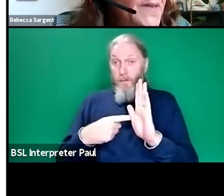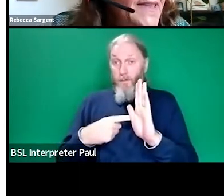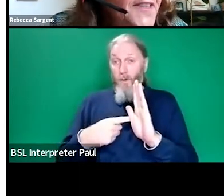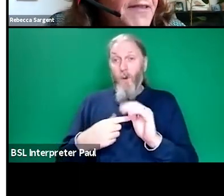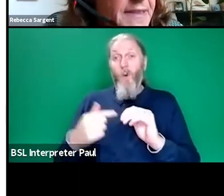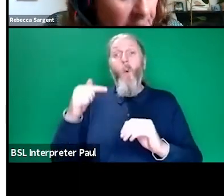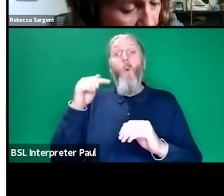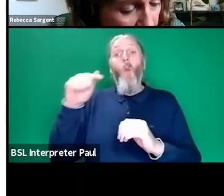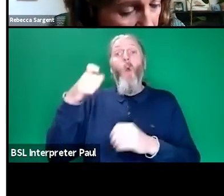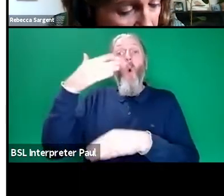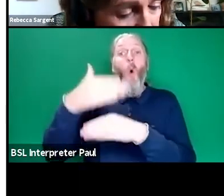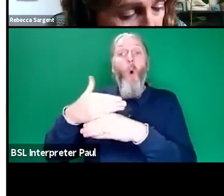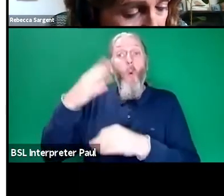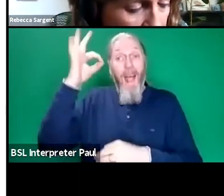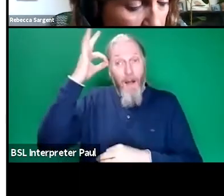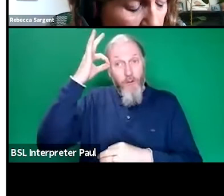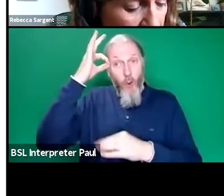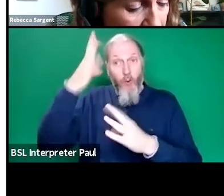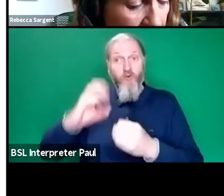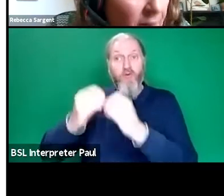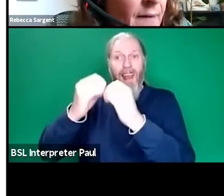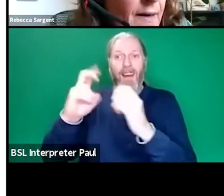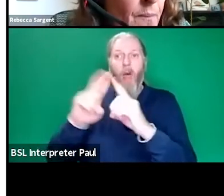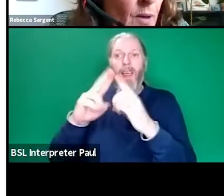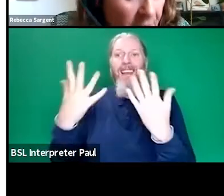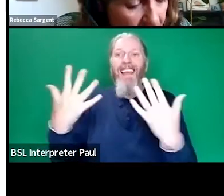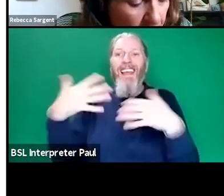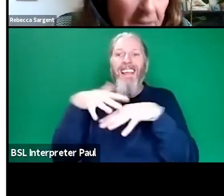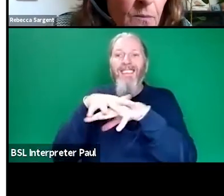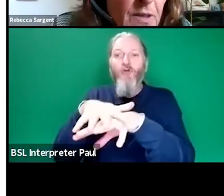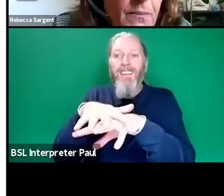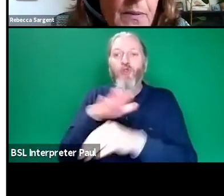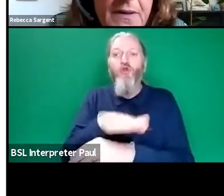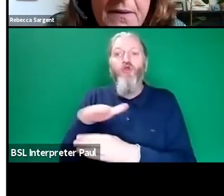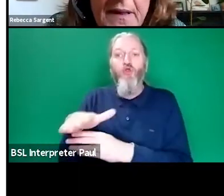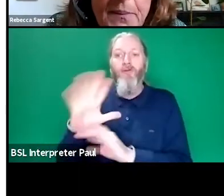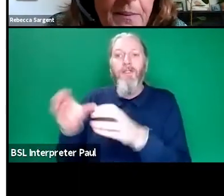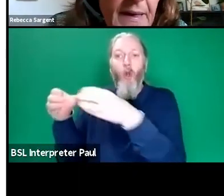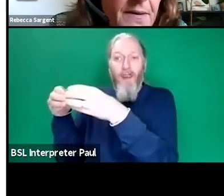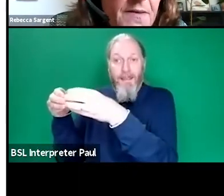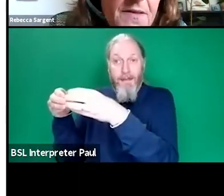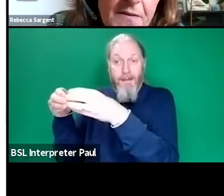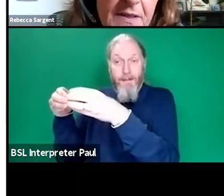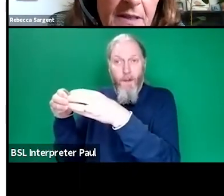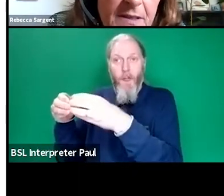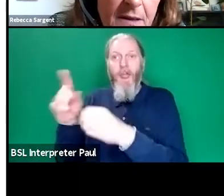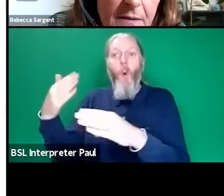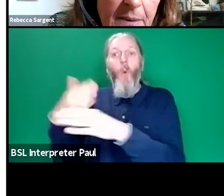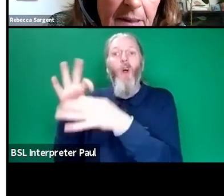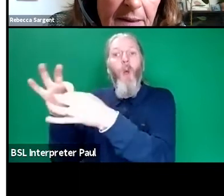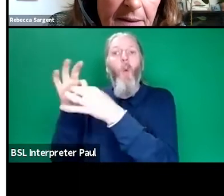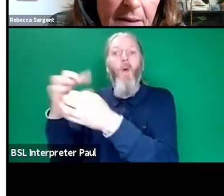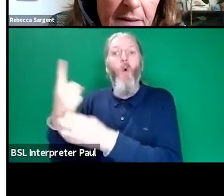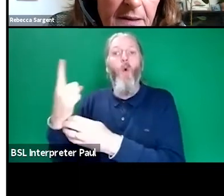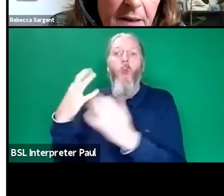Council formed an integrated children's directorate with public health with the public health services. So